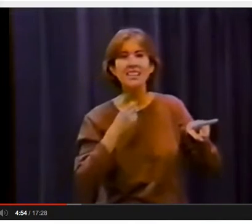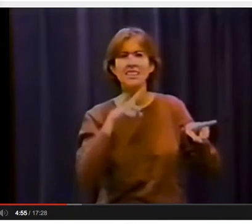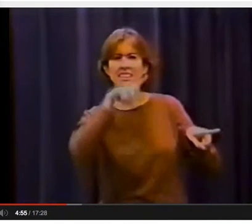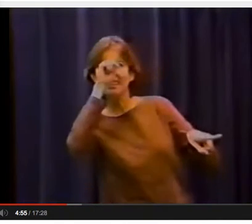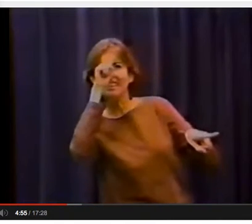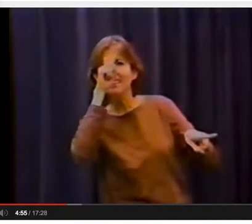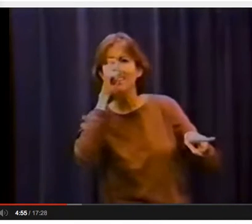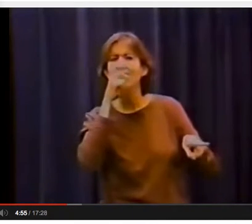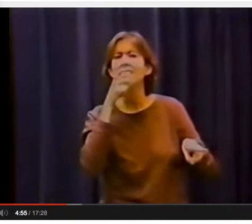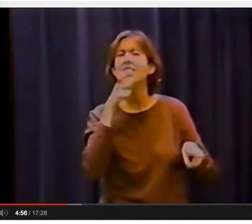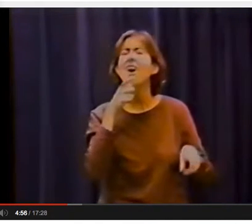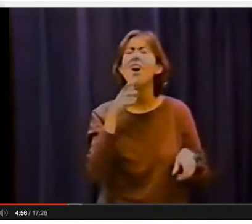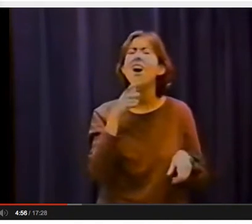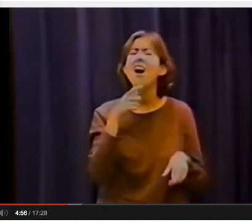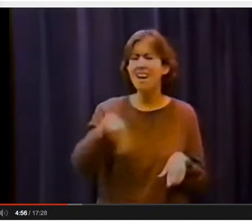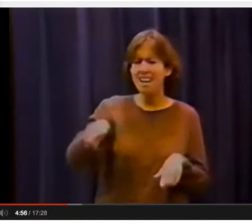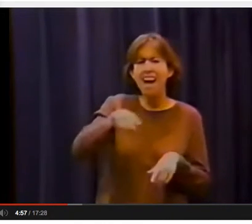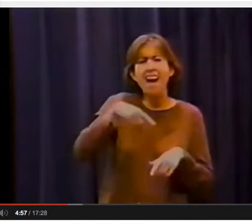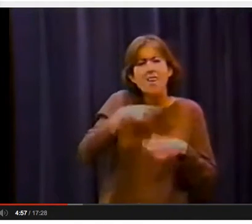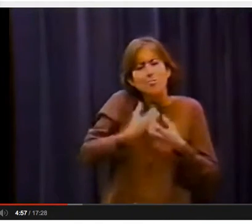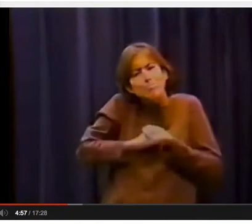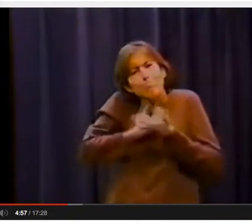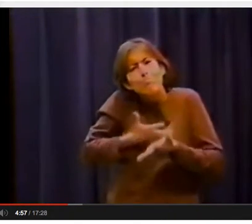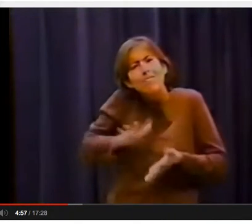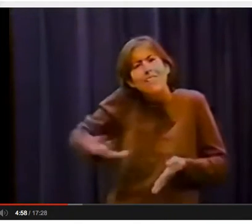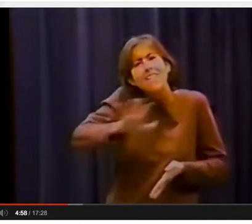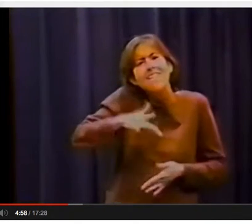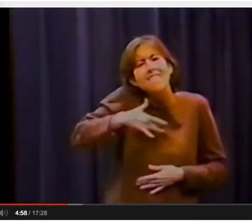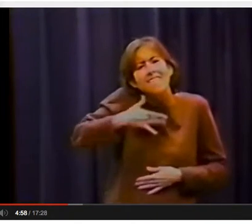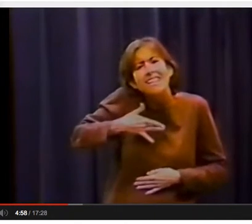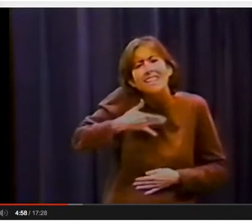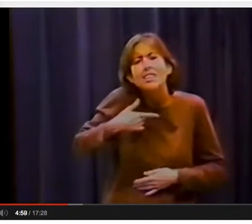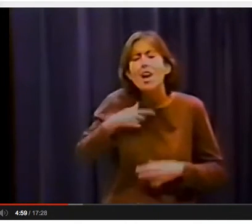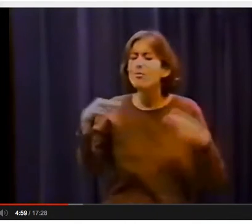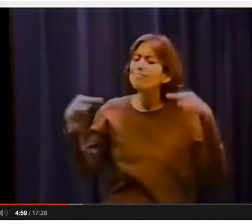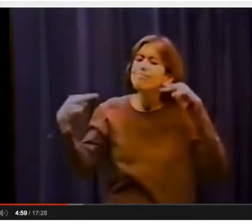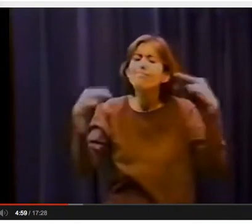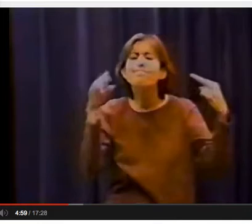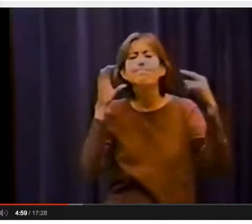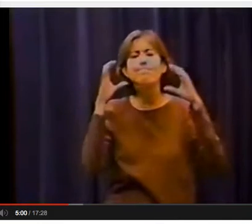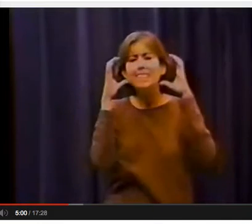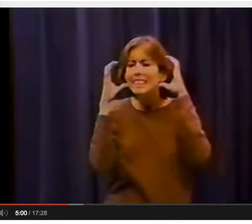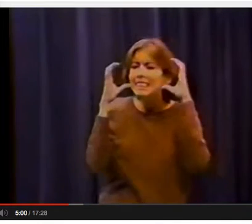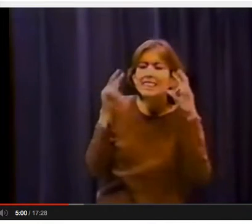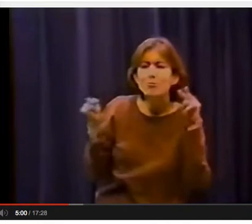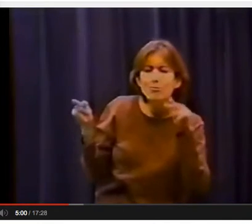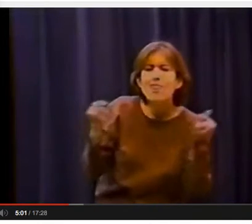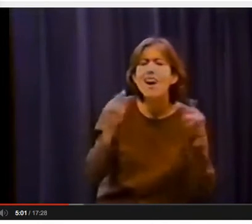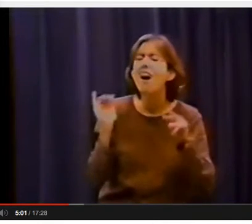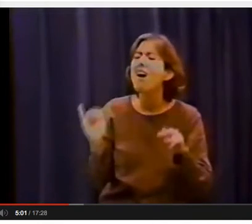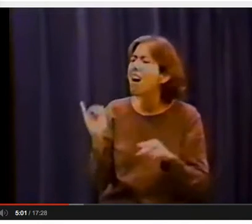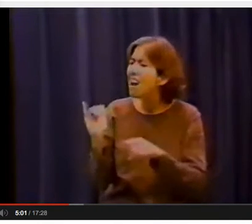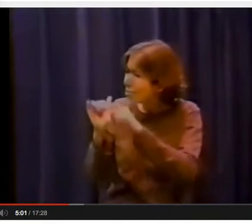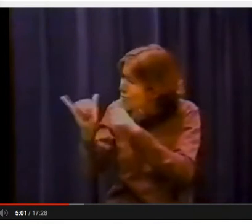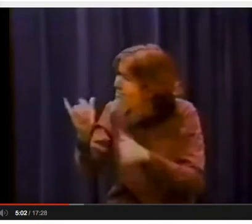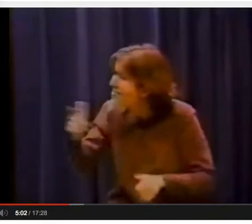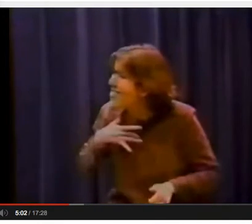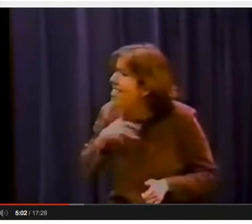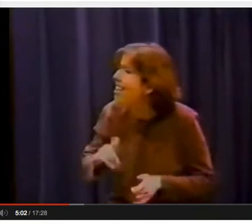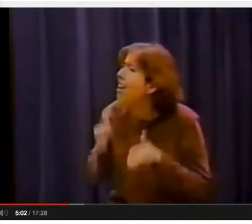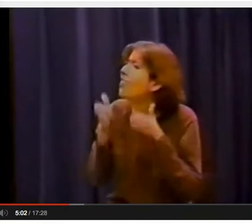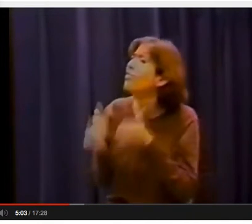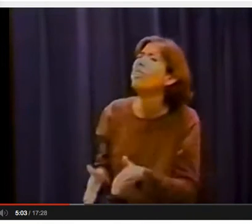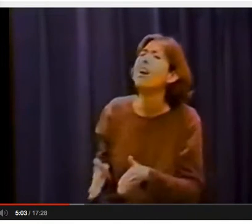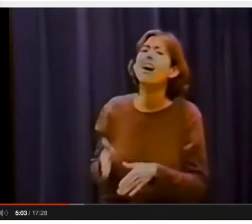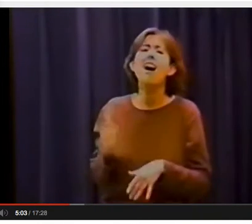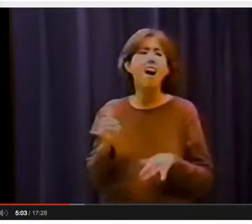When they get out into the real world, I don't want them to be scared or don't know what to do. I want them to be able to express how they're feeling now so we can communicate and figure out